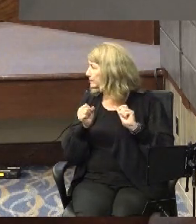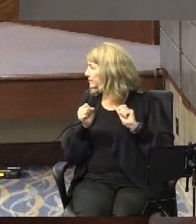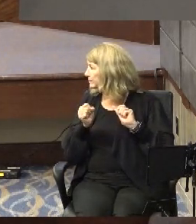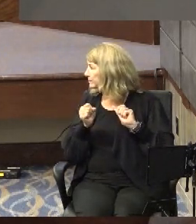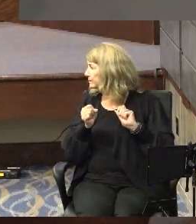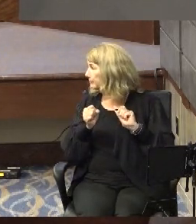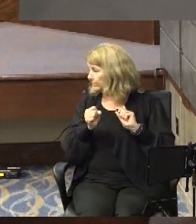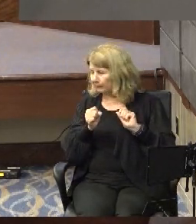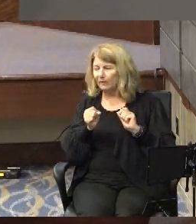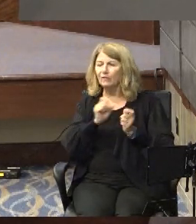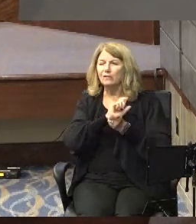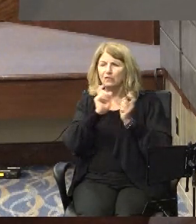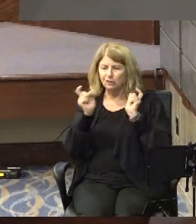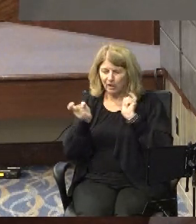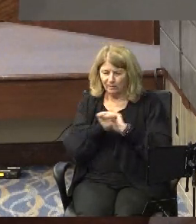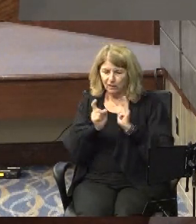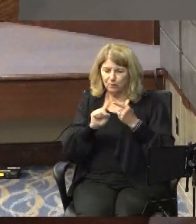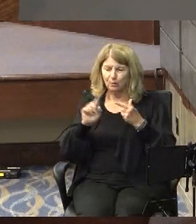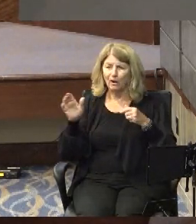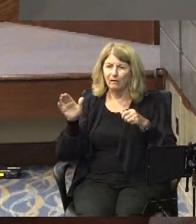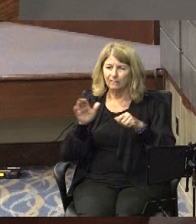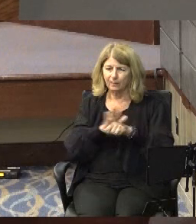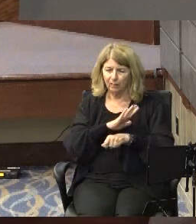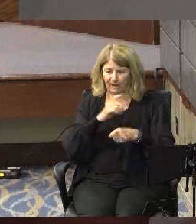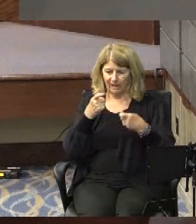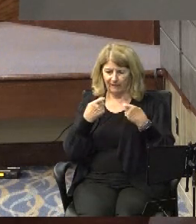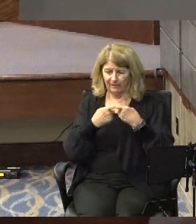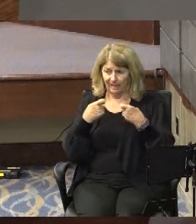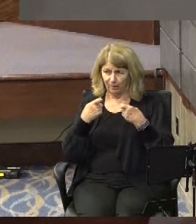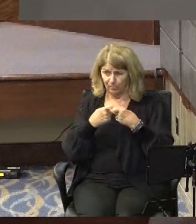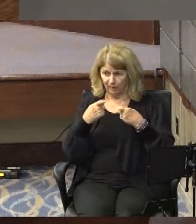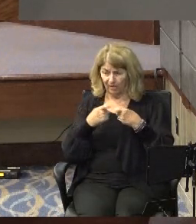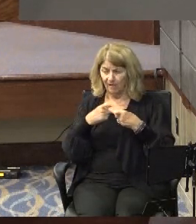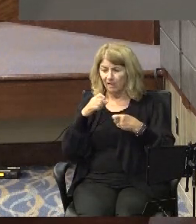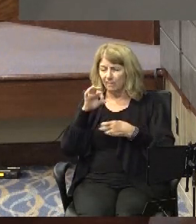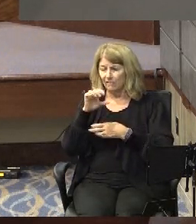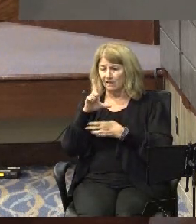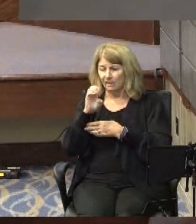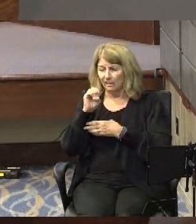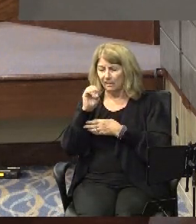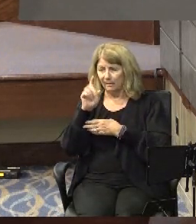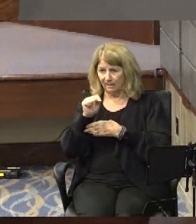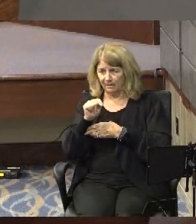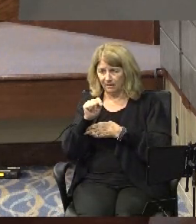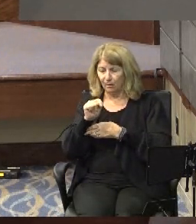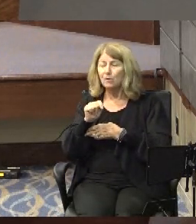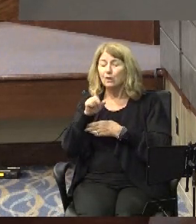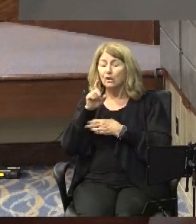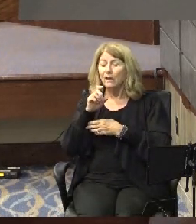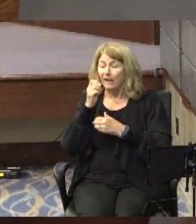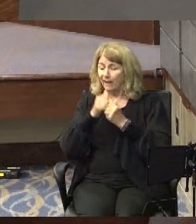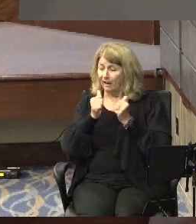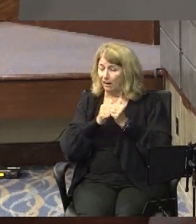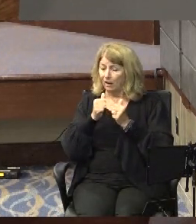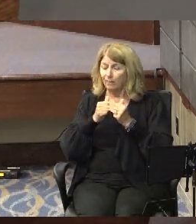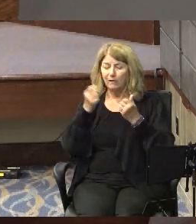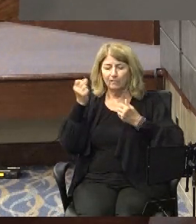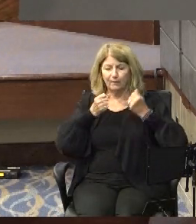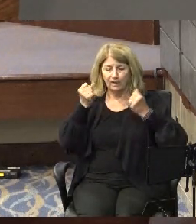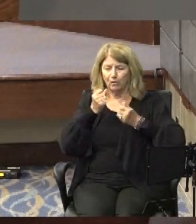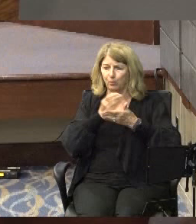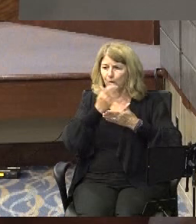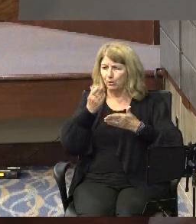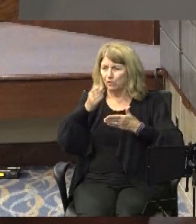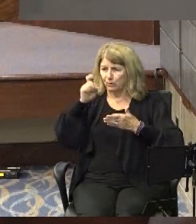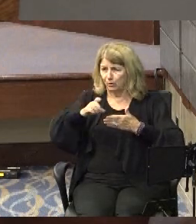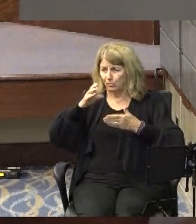but transitioning to a fully electric fleet should be the goal. Every vehicle purchase should be seen as an opportunity to make a step